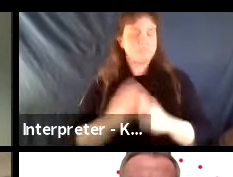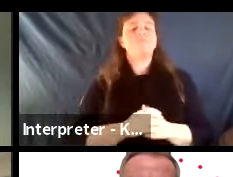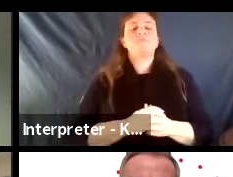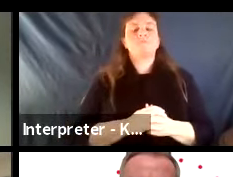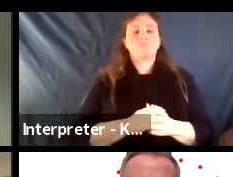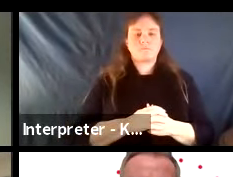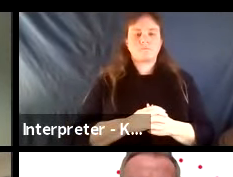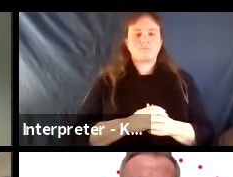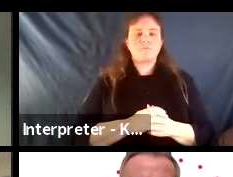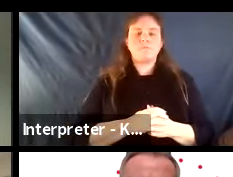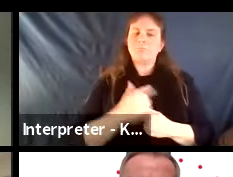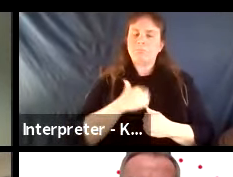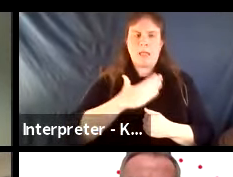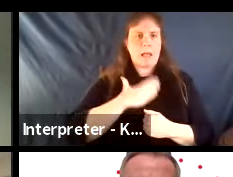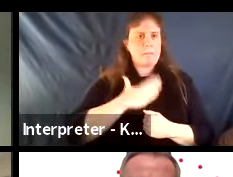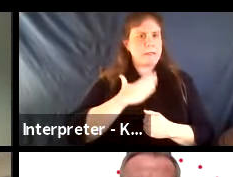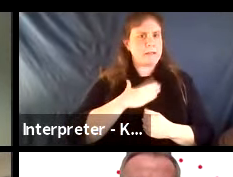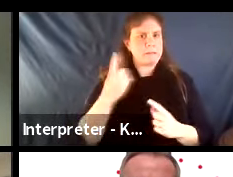see the